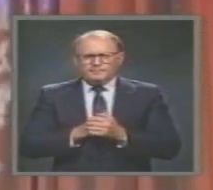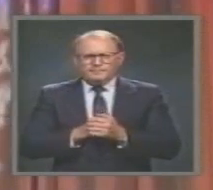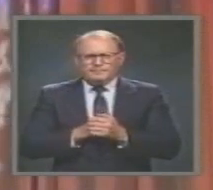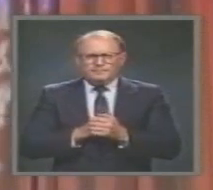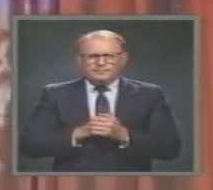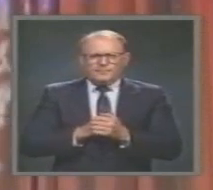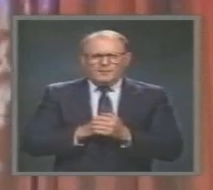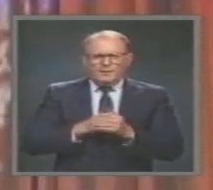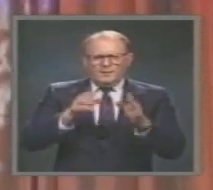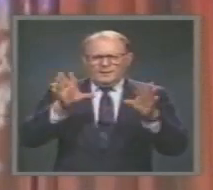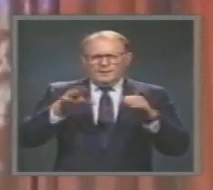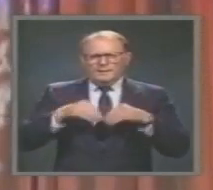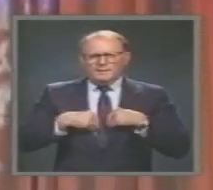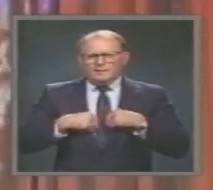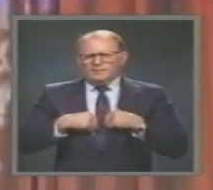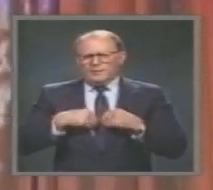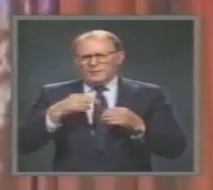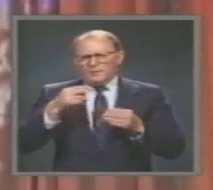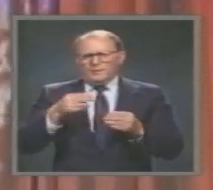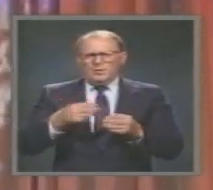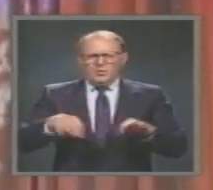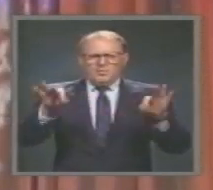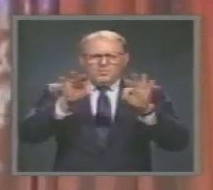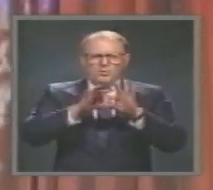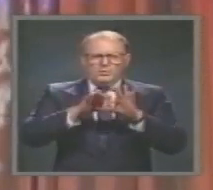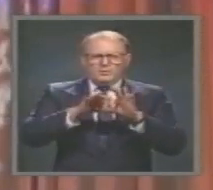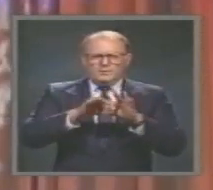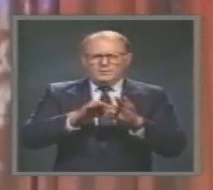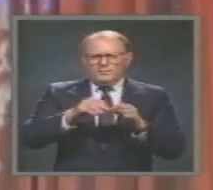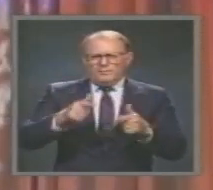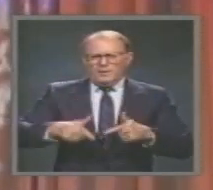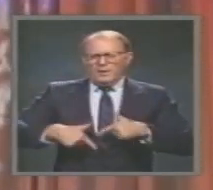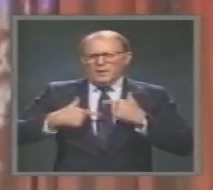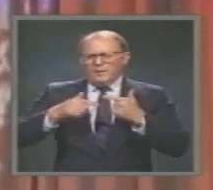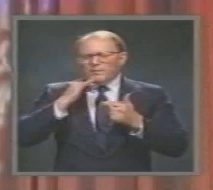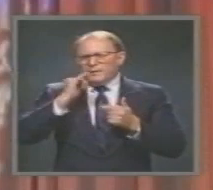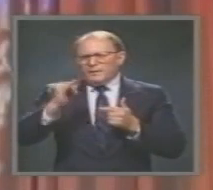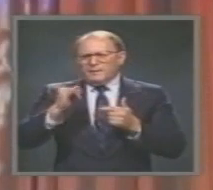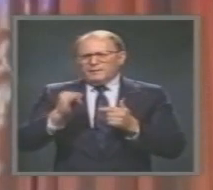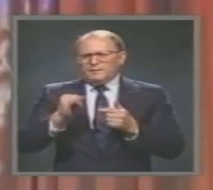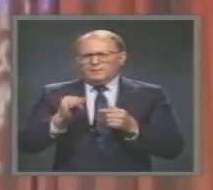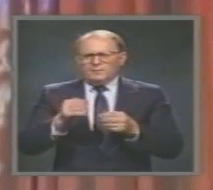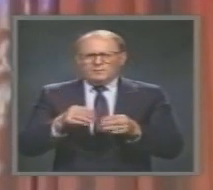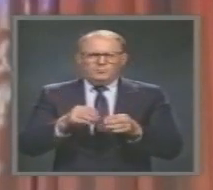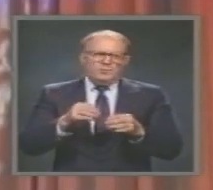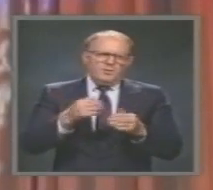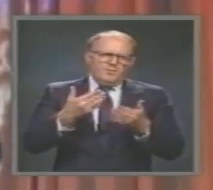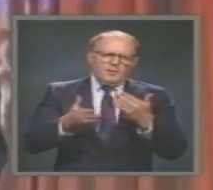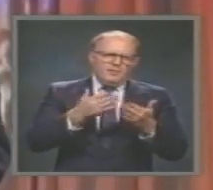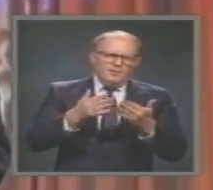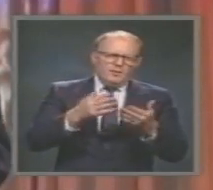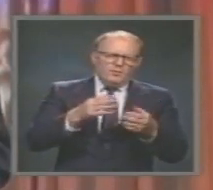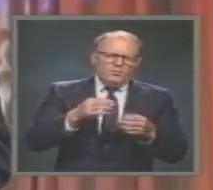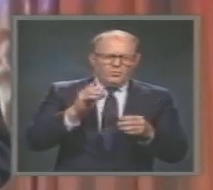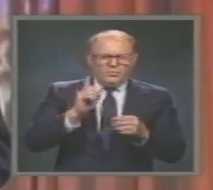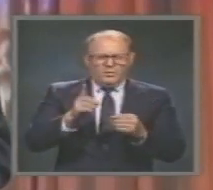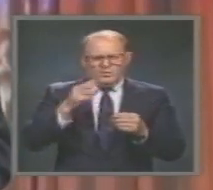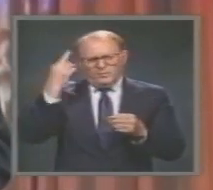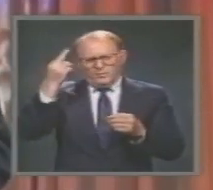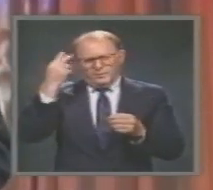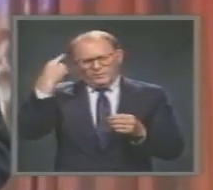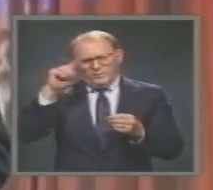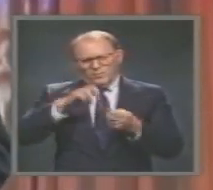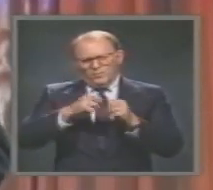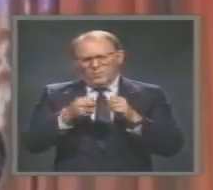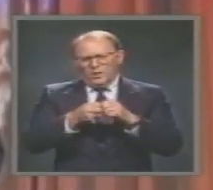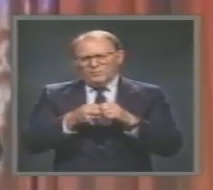Recognition and acceptance of the sanctity of human life is the solution to many of our national problems. I don't have time to discuss all of them